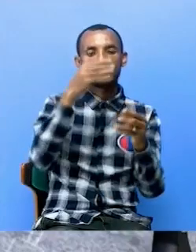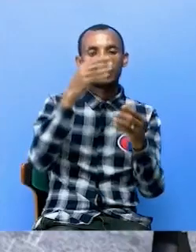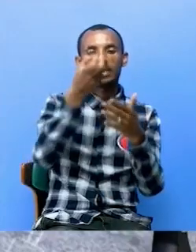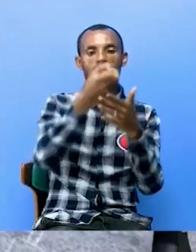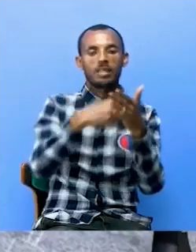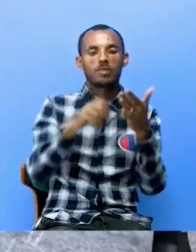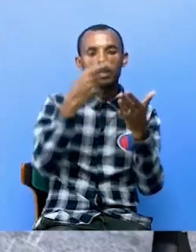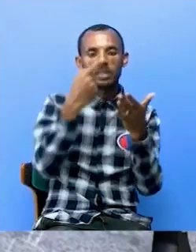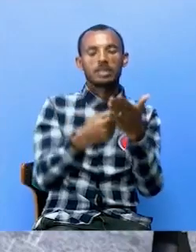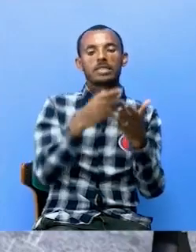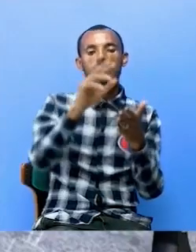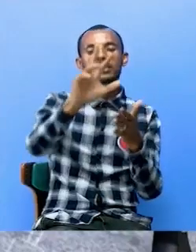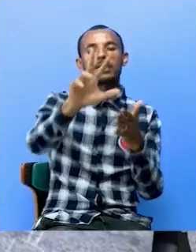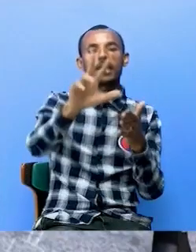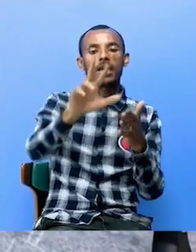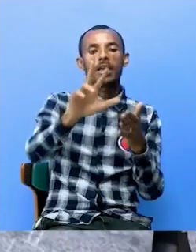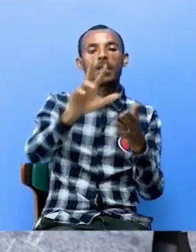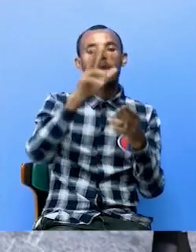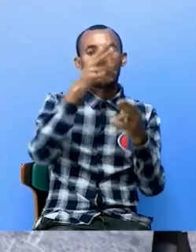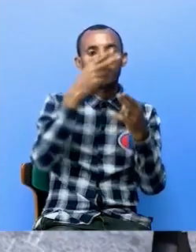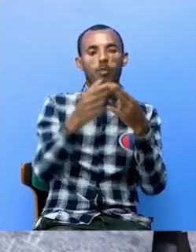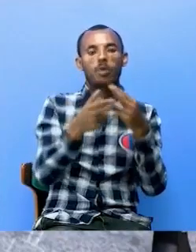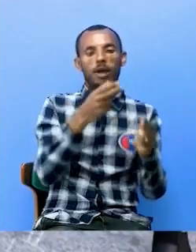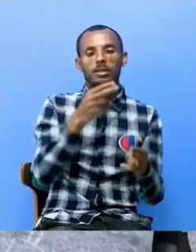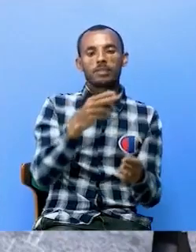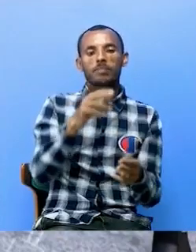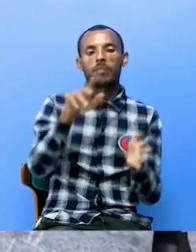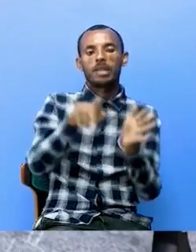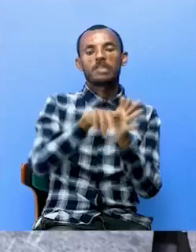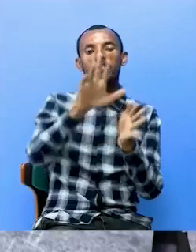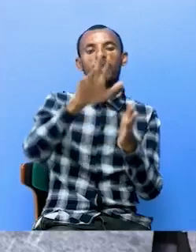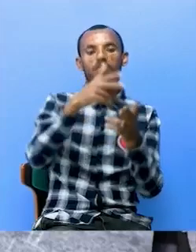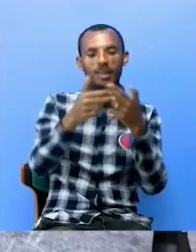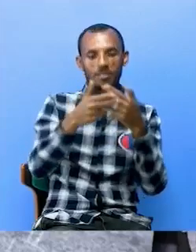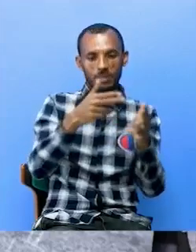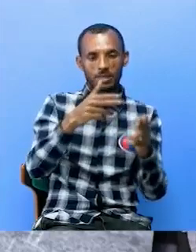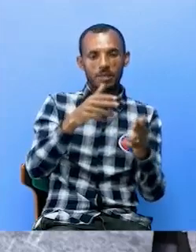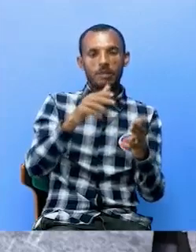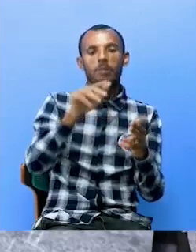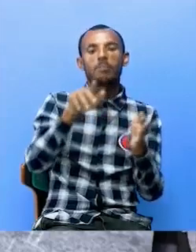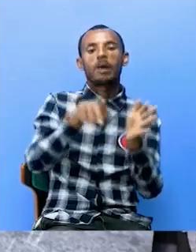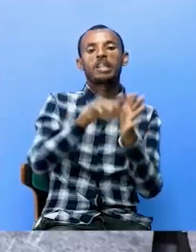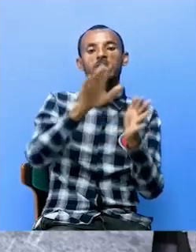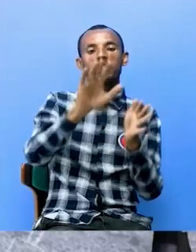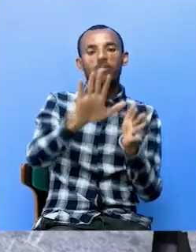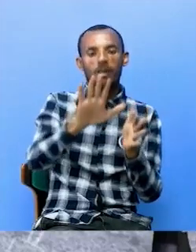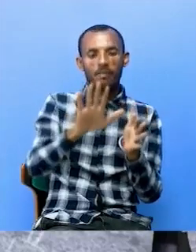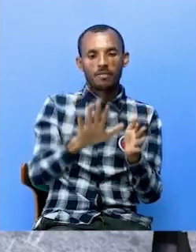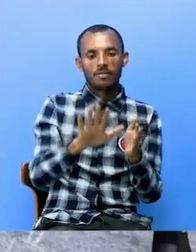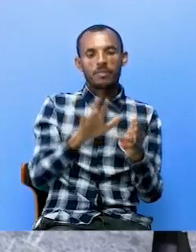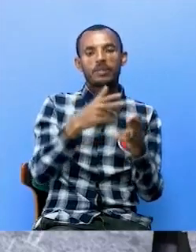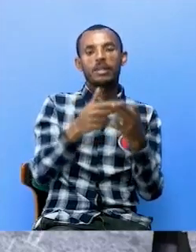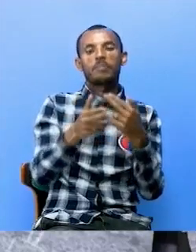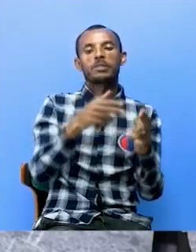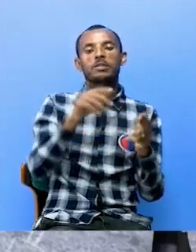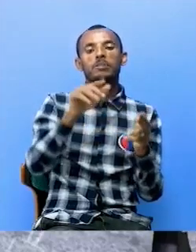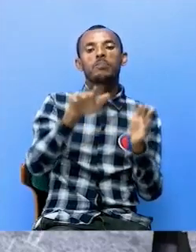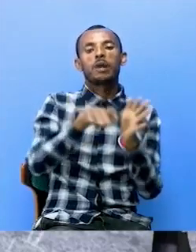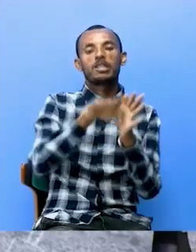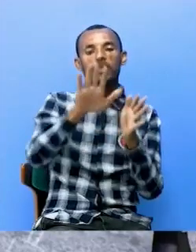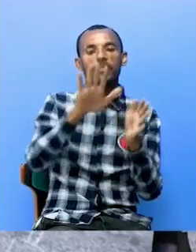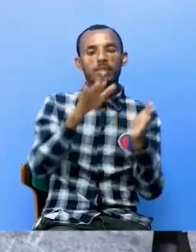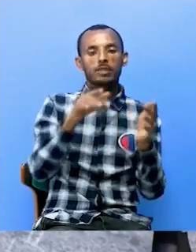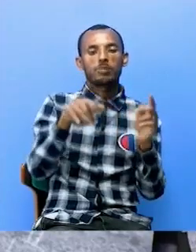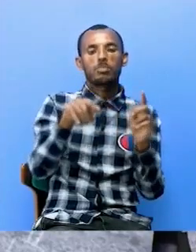result of these three products, minus 5 times minus 5 is positive 25, and